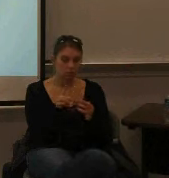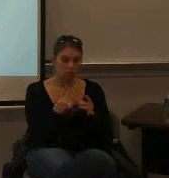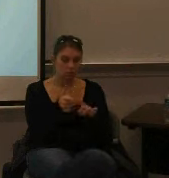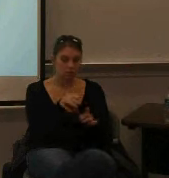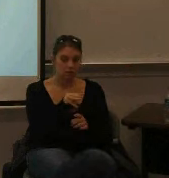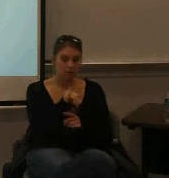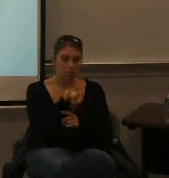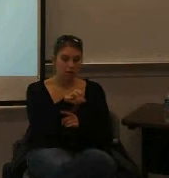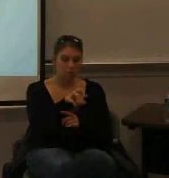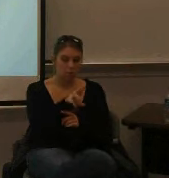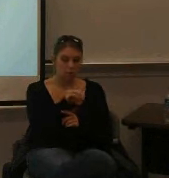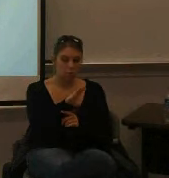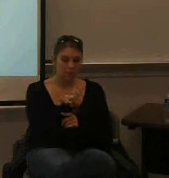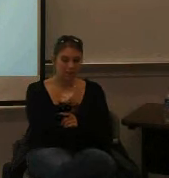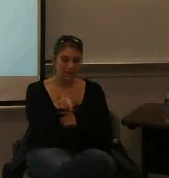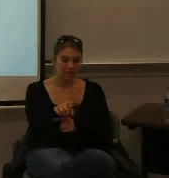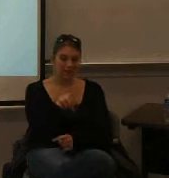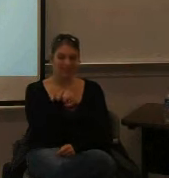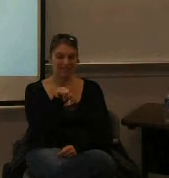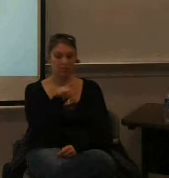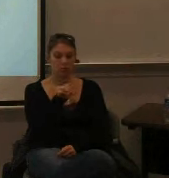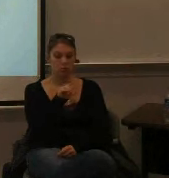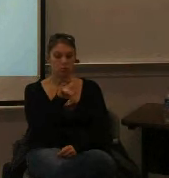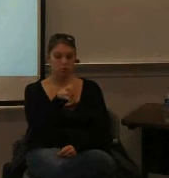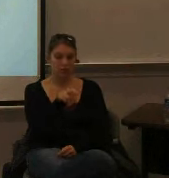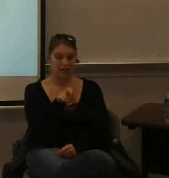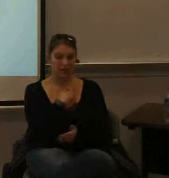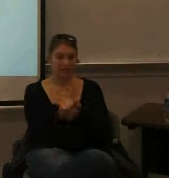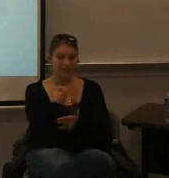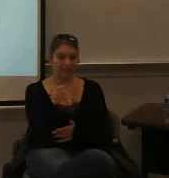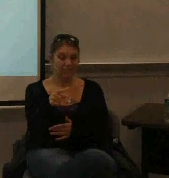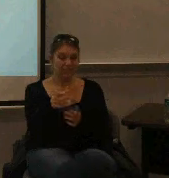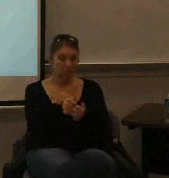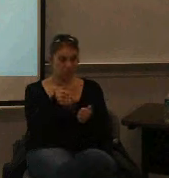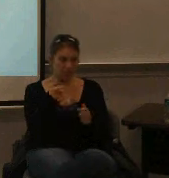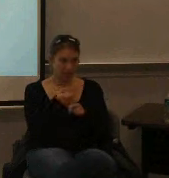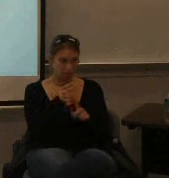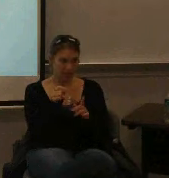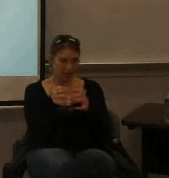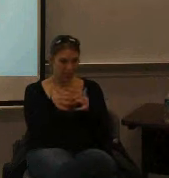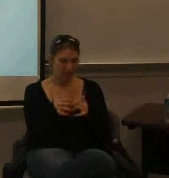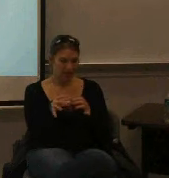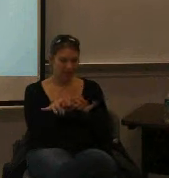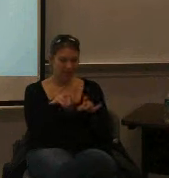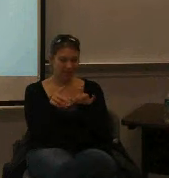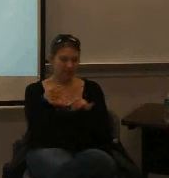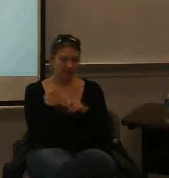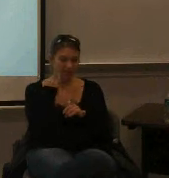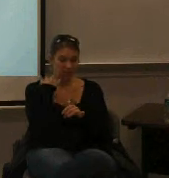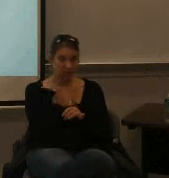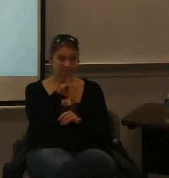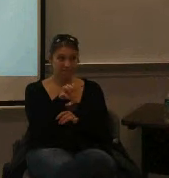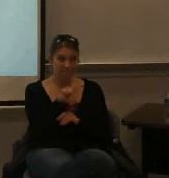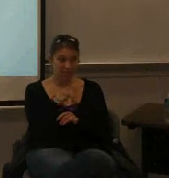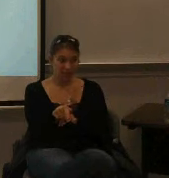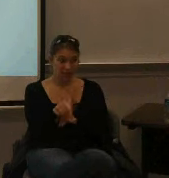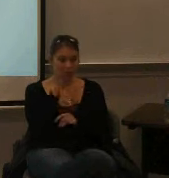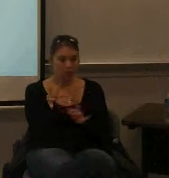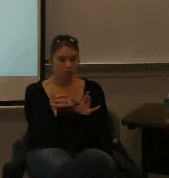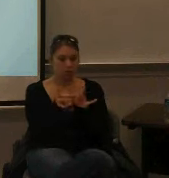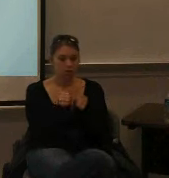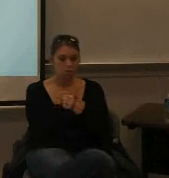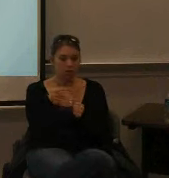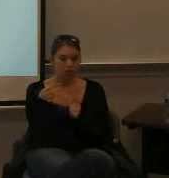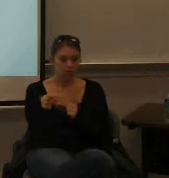microbes dissociate that phosphate away from that, when they break it down and excrete that phosphate, if there's iron there, it will bond with